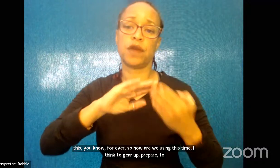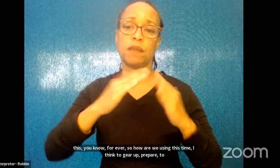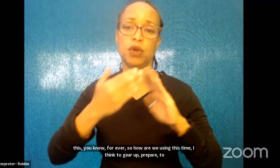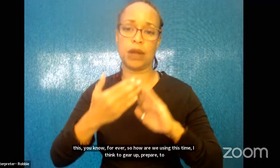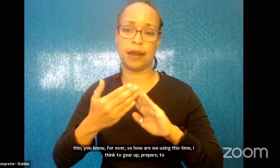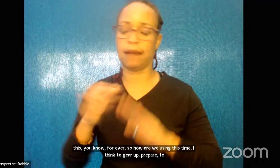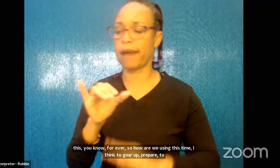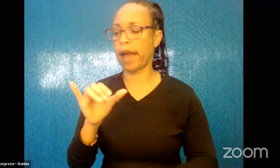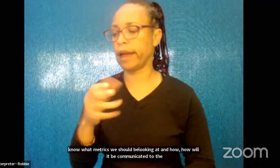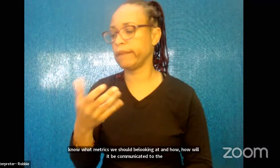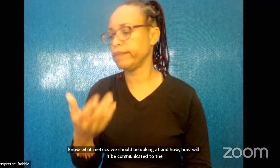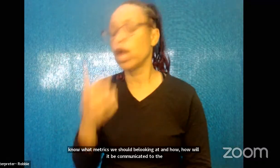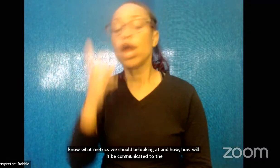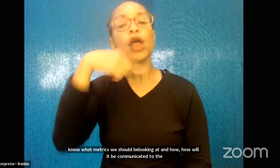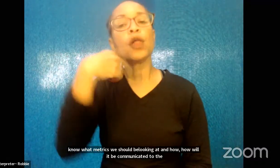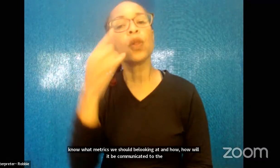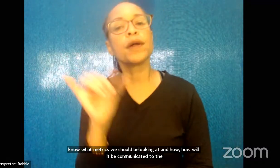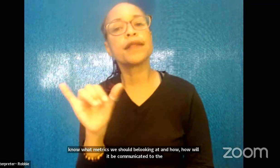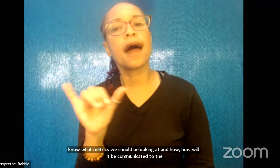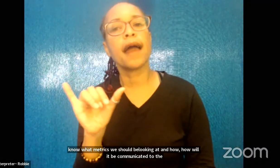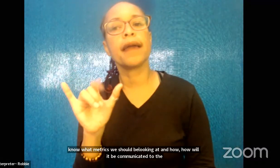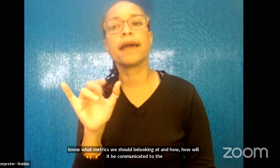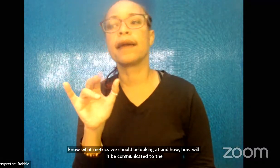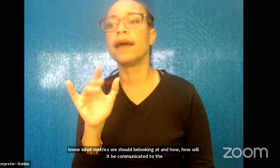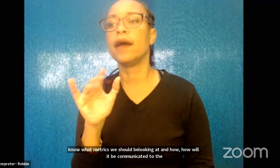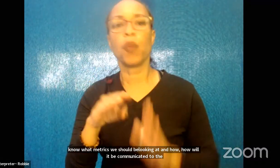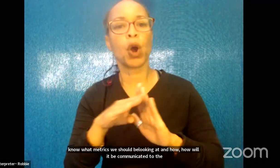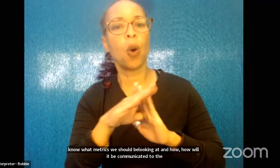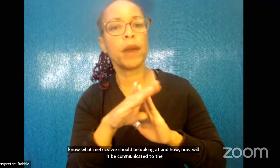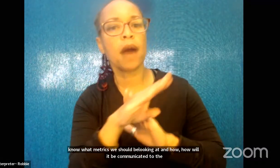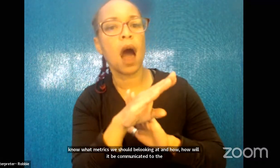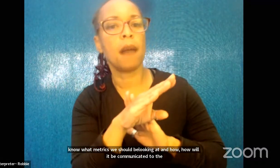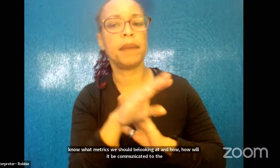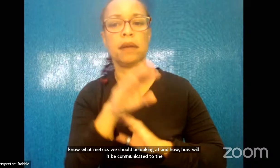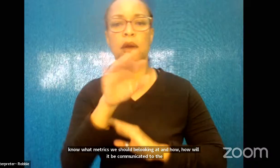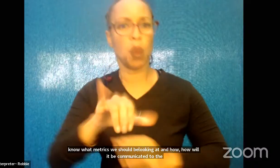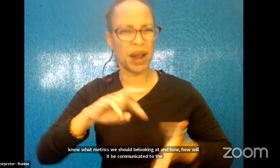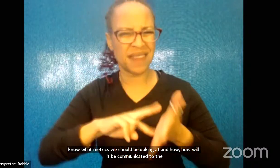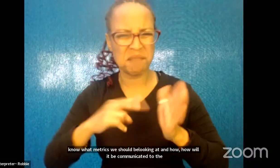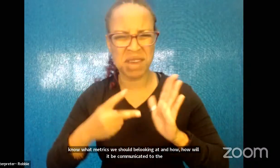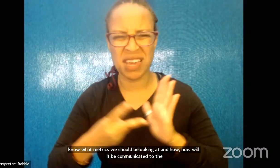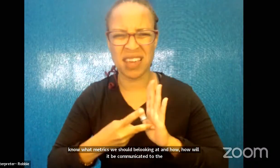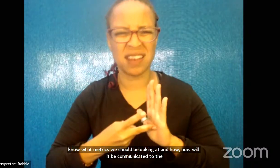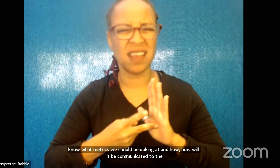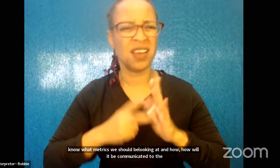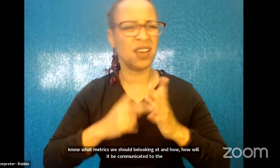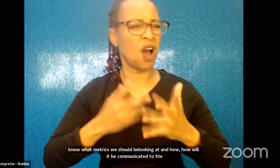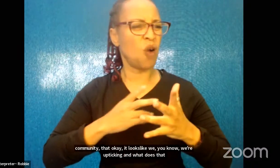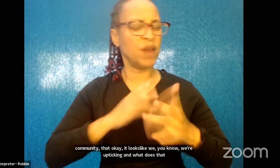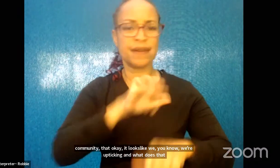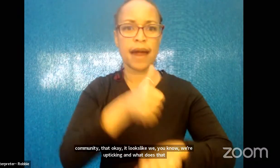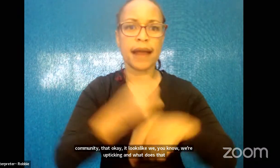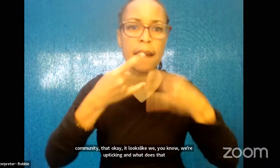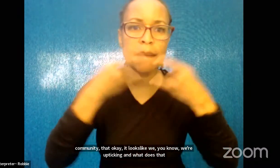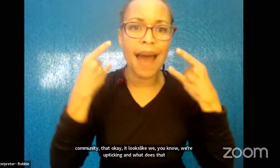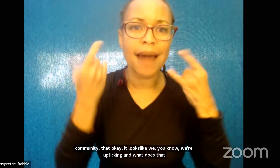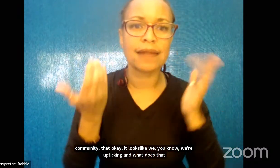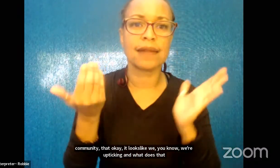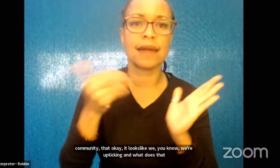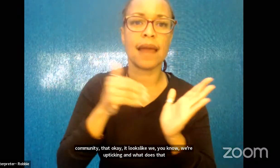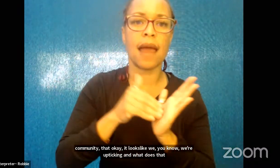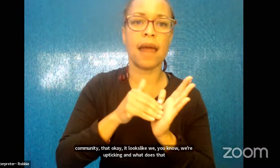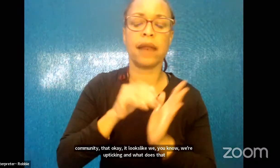like we're upticking, and then what does that mean? Are we reinstituting, for example, mask recommendations,